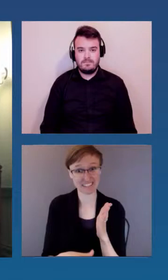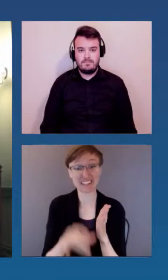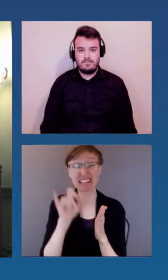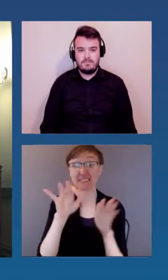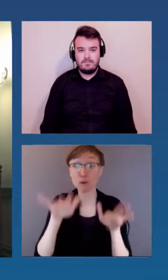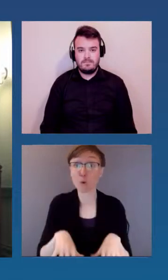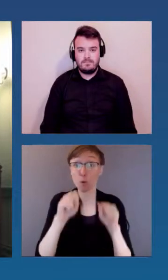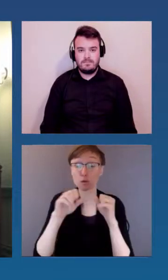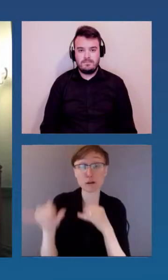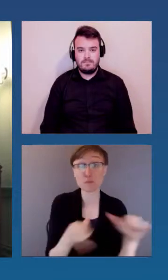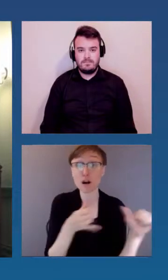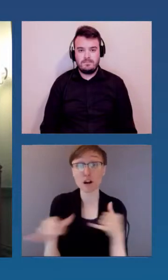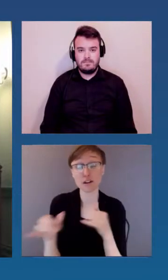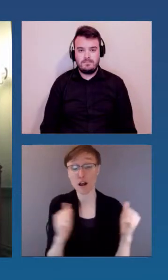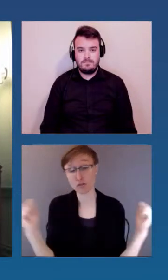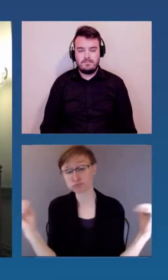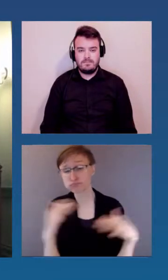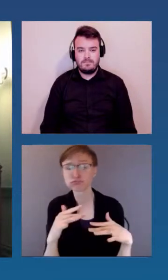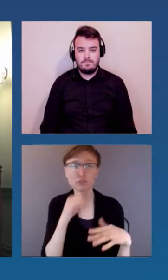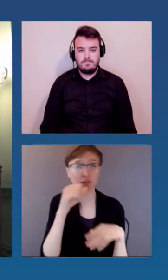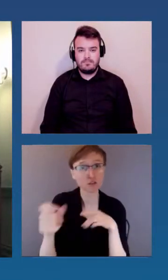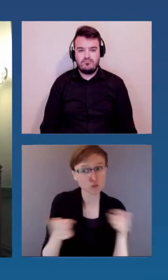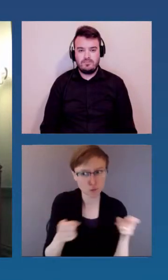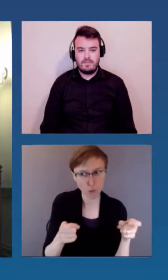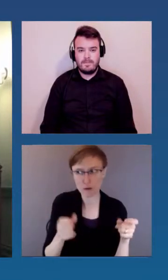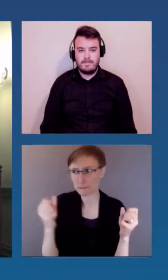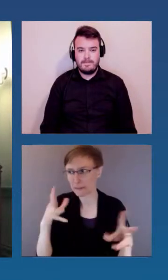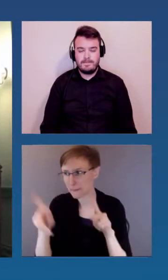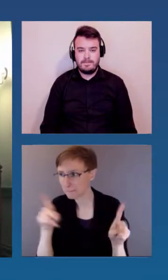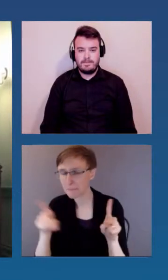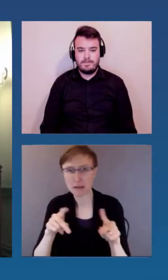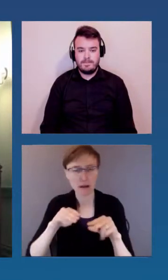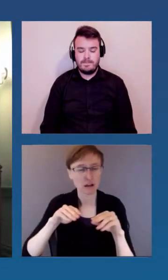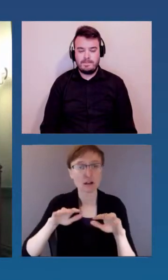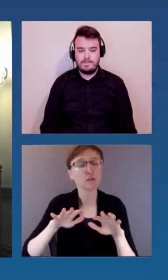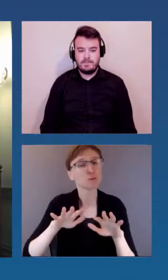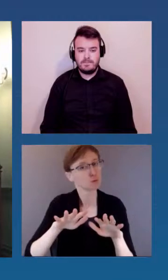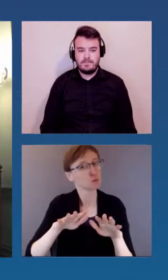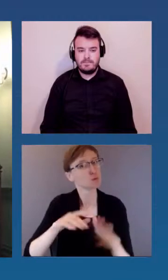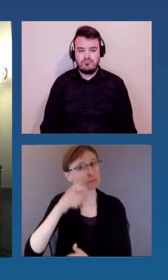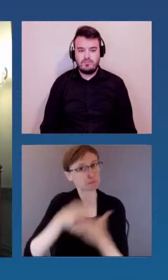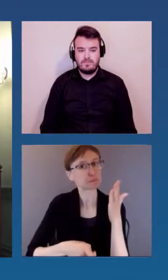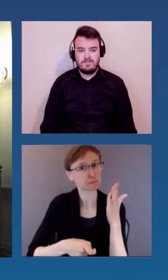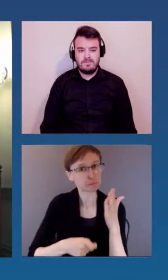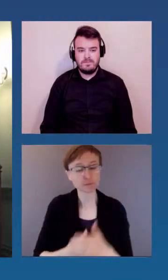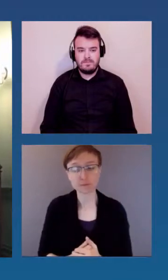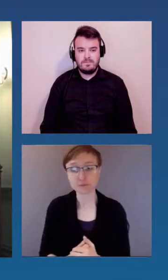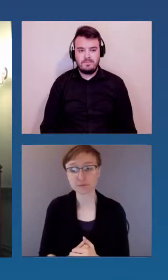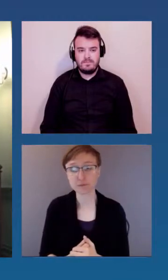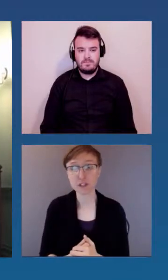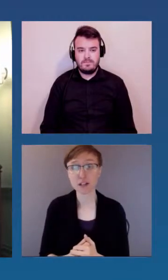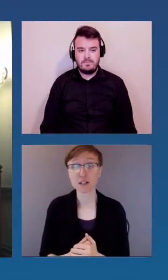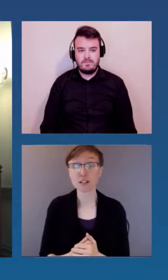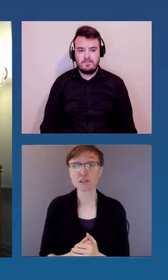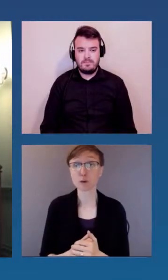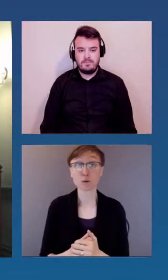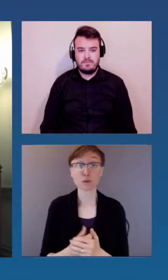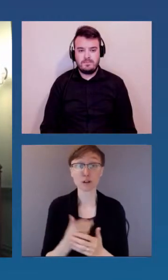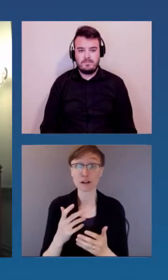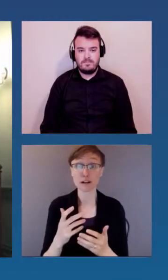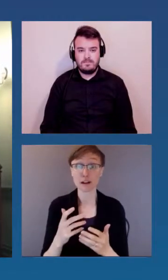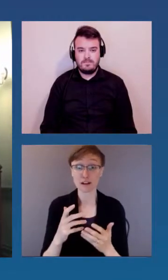and colleges. We can't afford to have the same trend in Ottawa. By law, and Ottawa Police Service will be out issuing tickets for